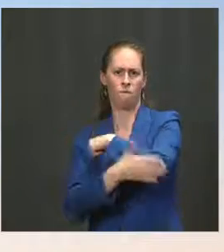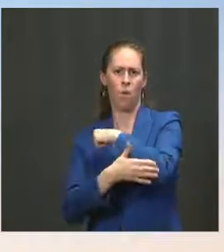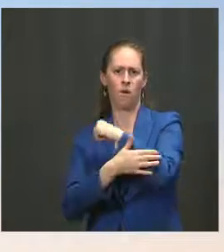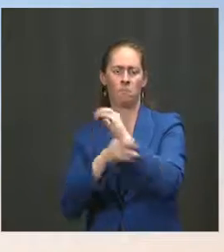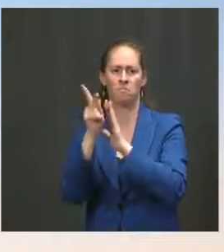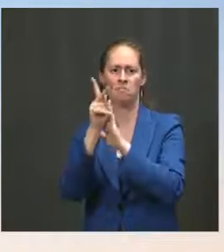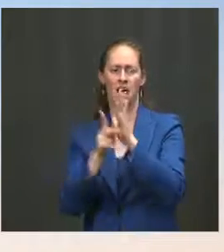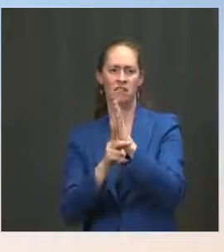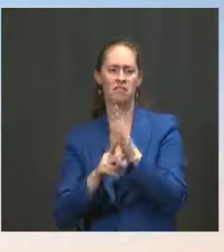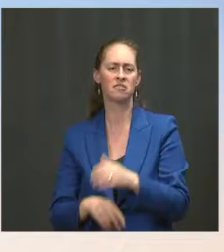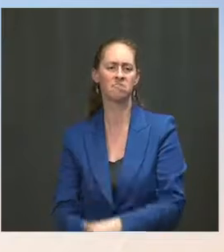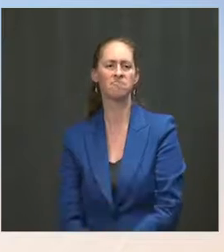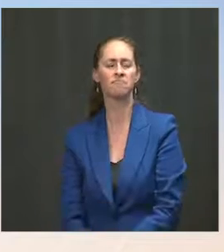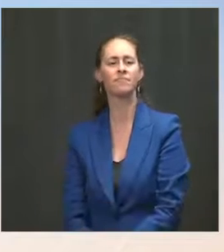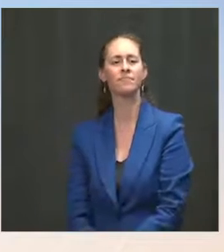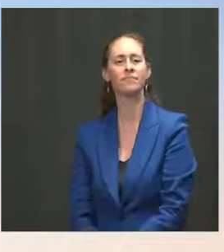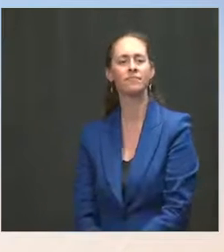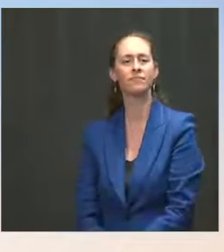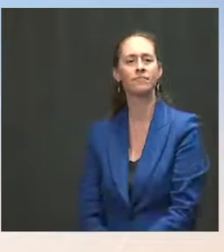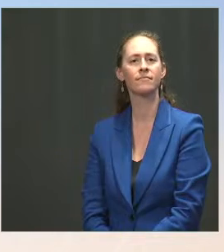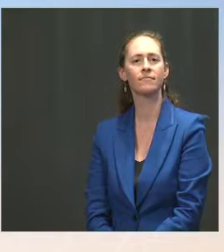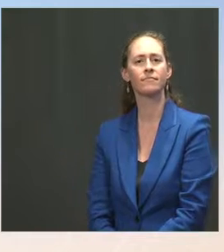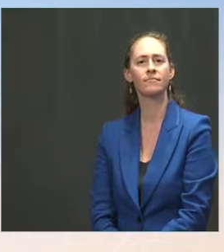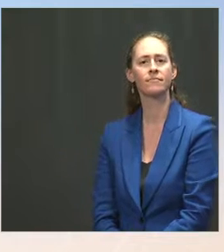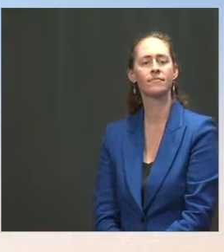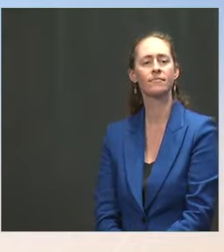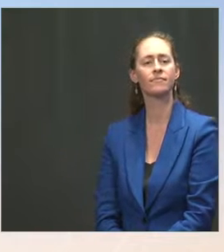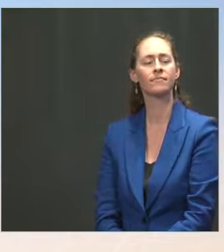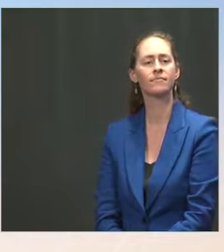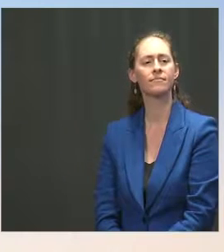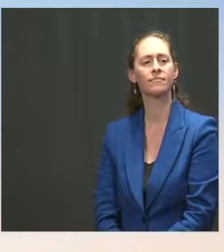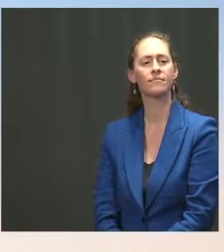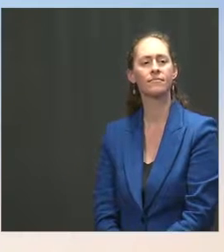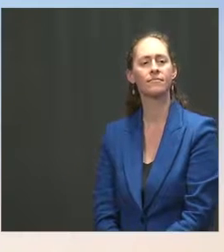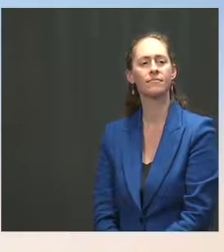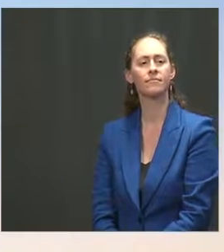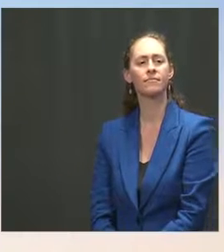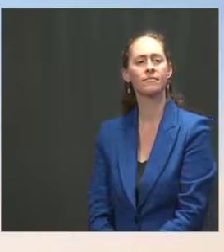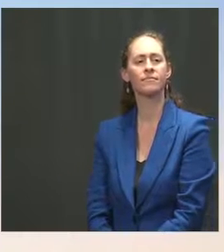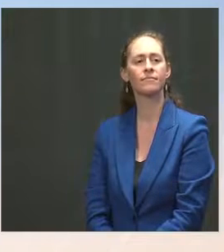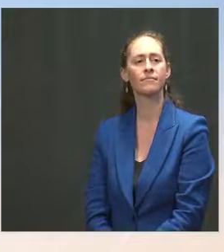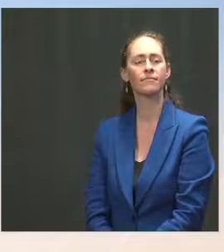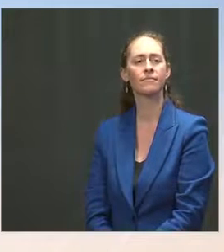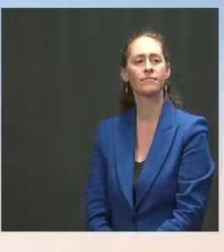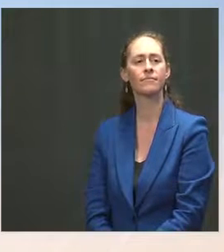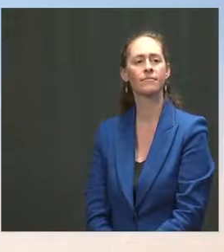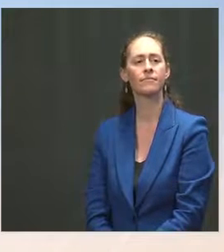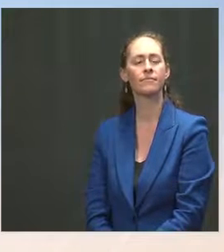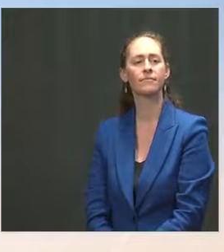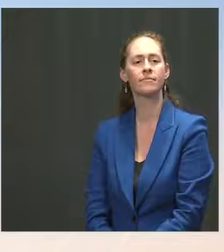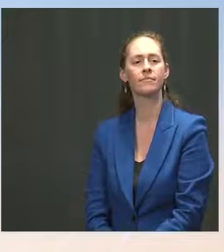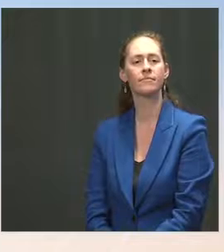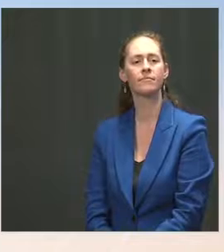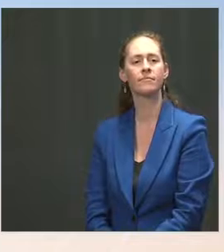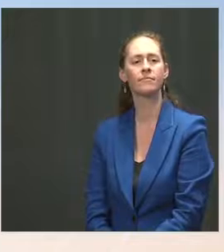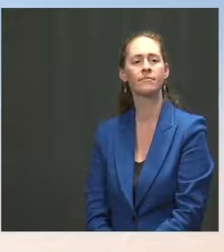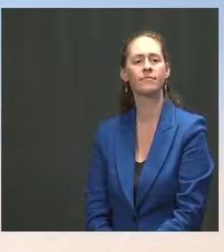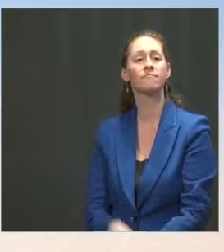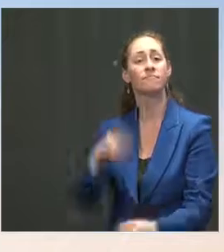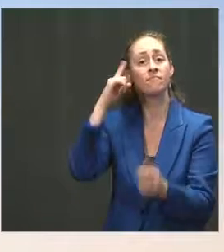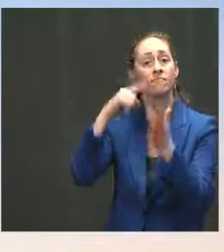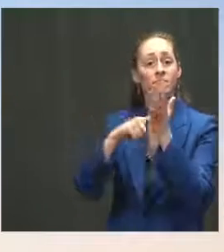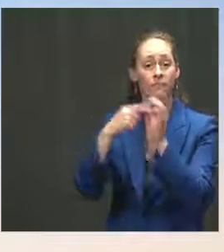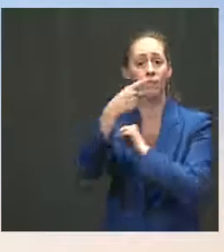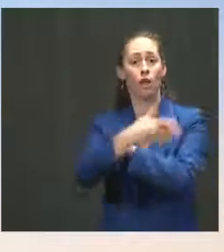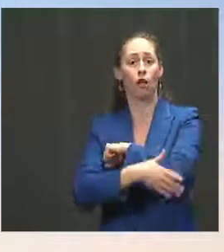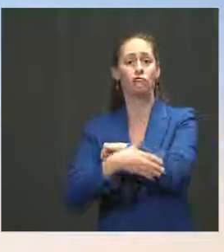documenting systemic rape and sexual violence against girls and women in the Tigray region in Ethiopia. How do you respond to that report?